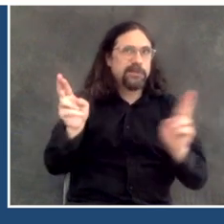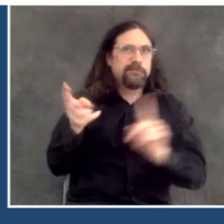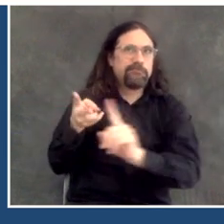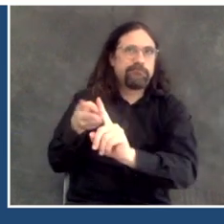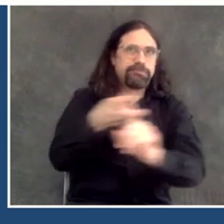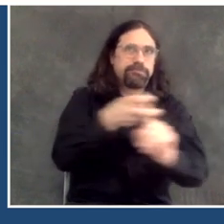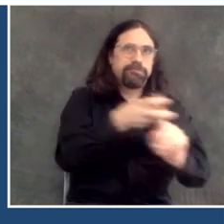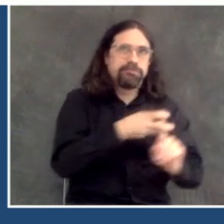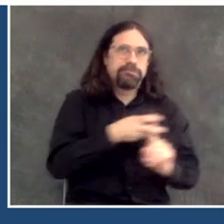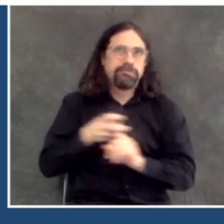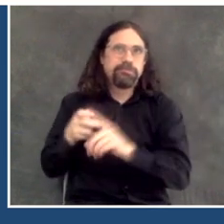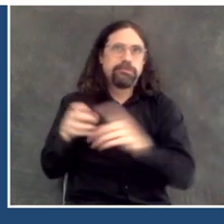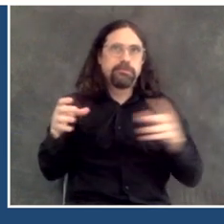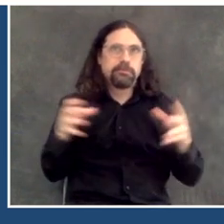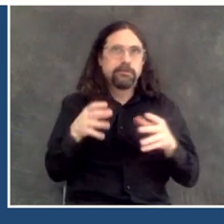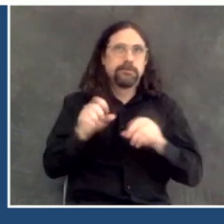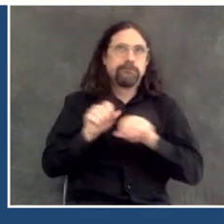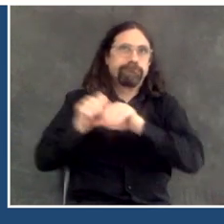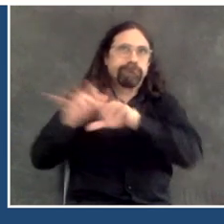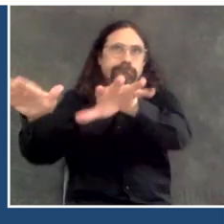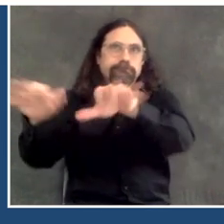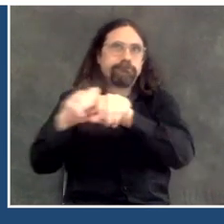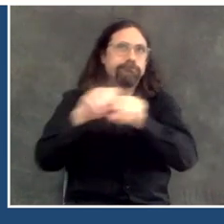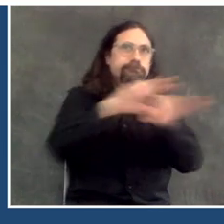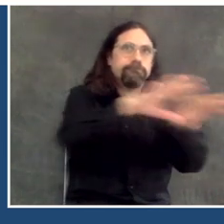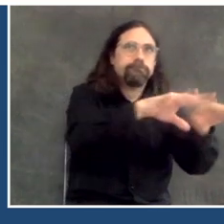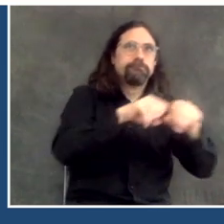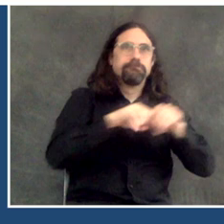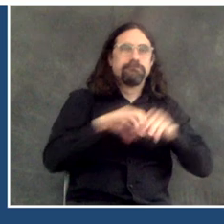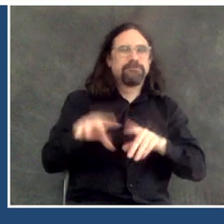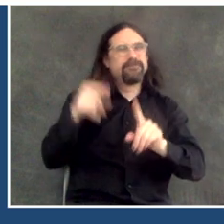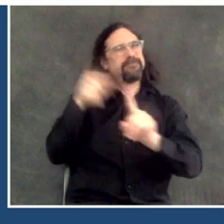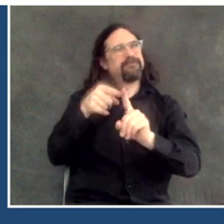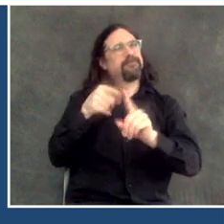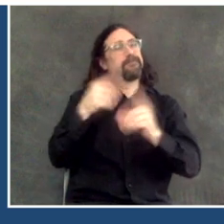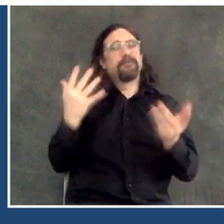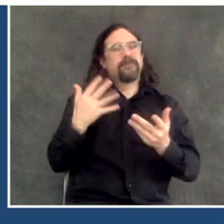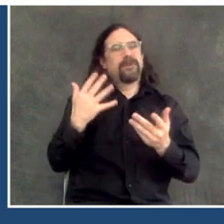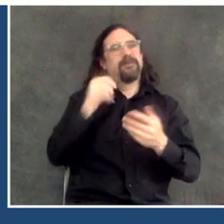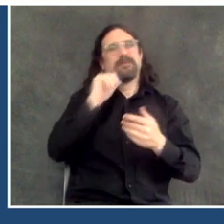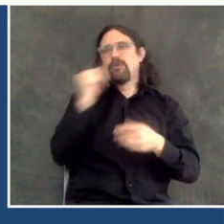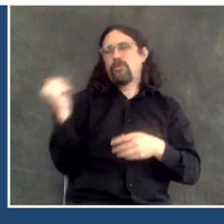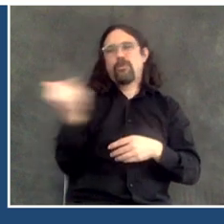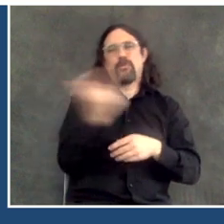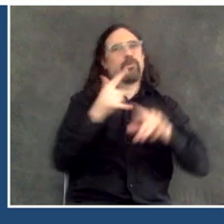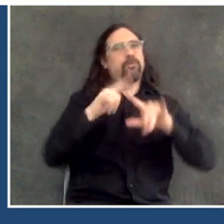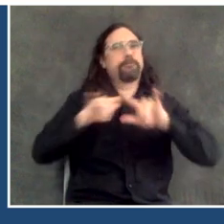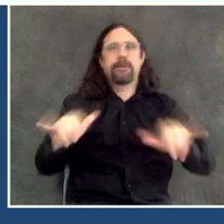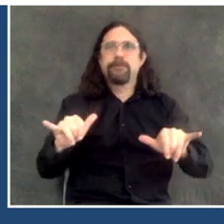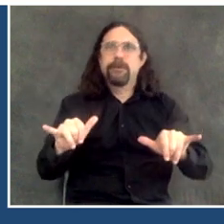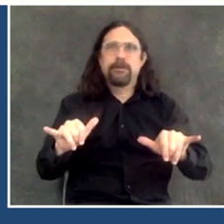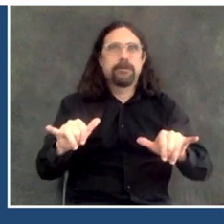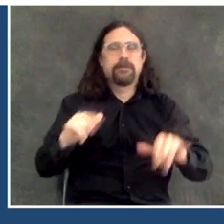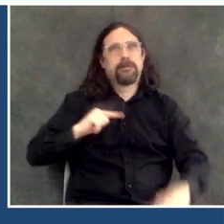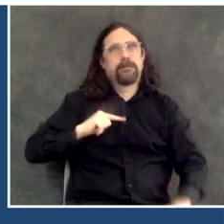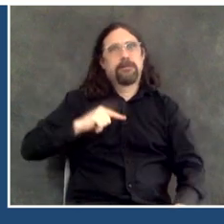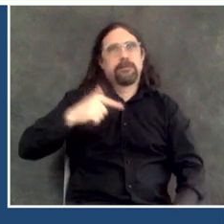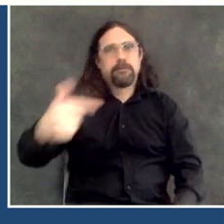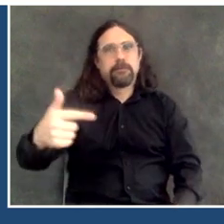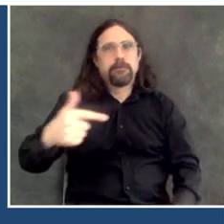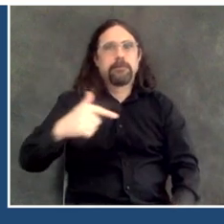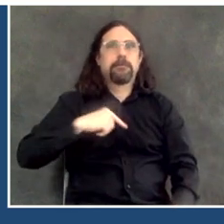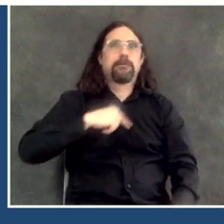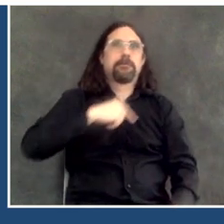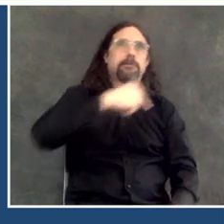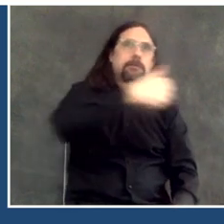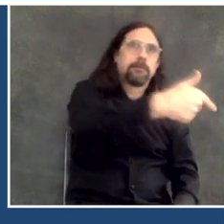next front to help as well. That's the only way we're going to get through the months ahead. It's never been done, but we know what it looks